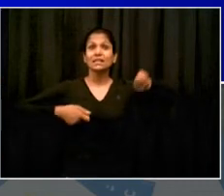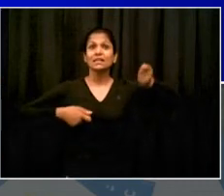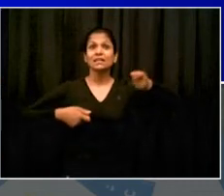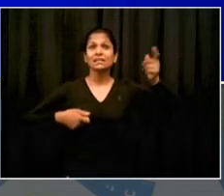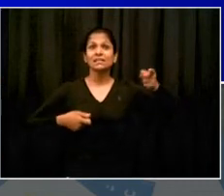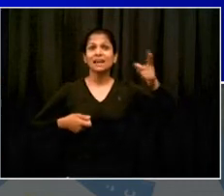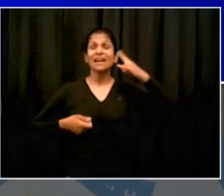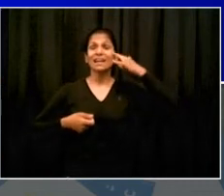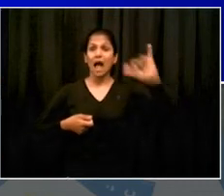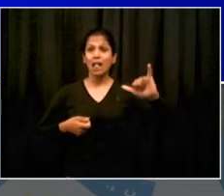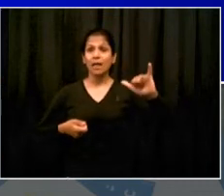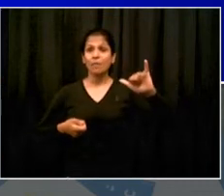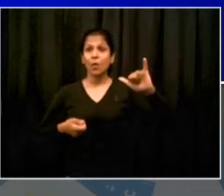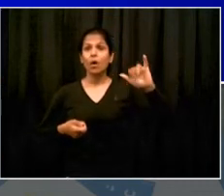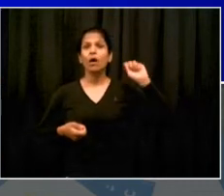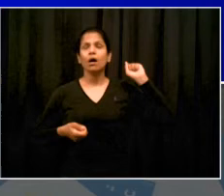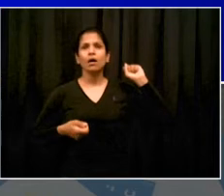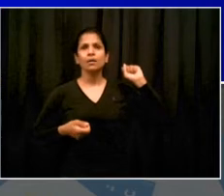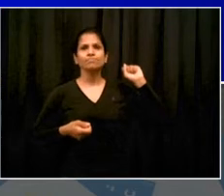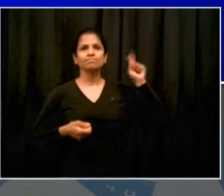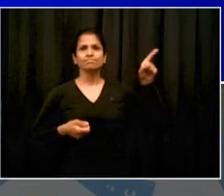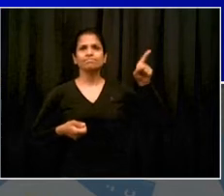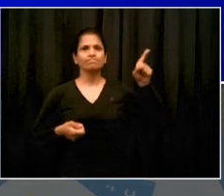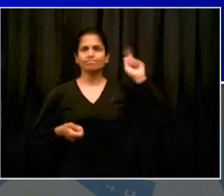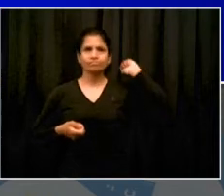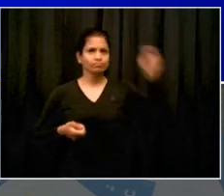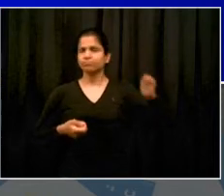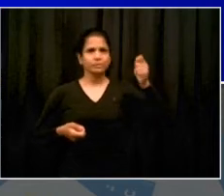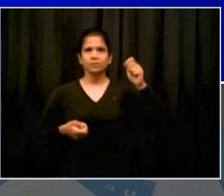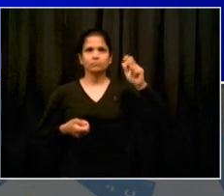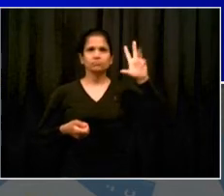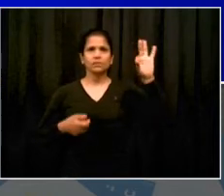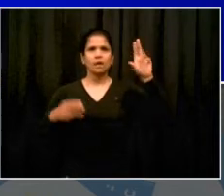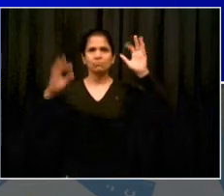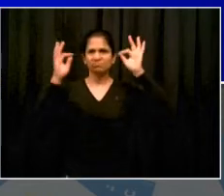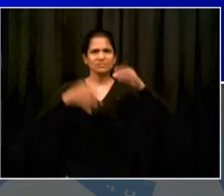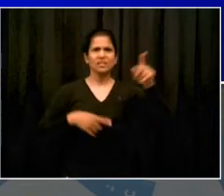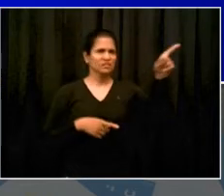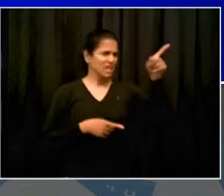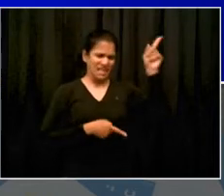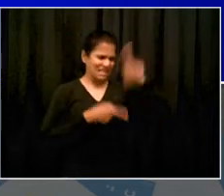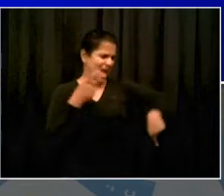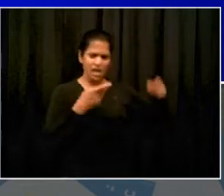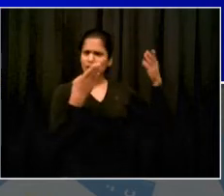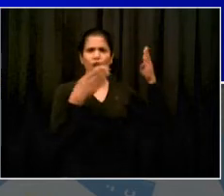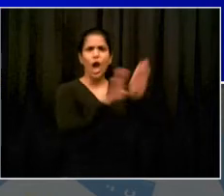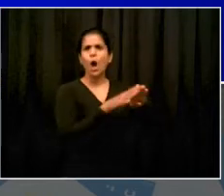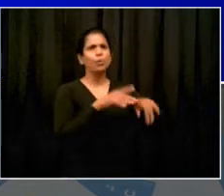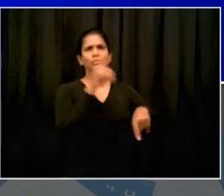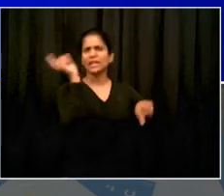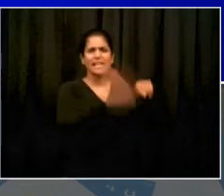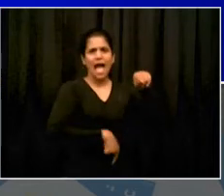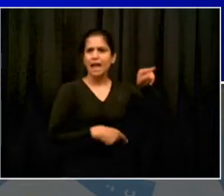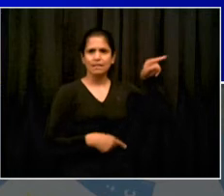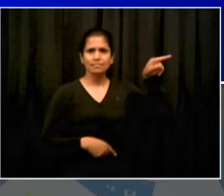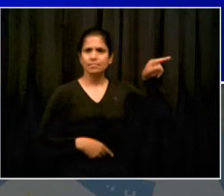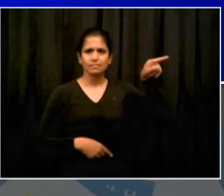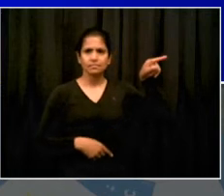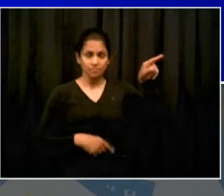closing down the census. Remember, it was originally supposed to go to the end of October. Trump administration brought that forward in a move that many of us